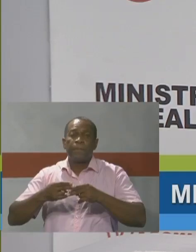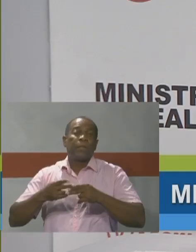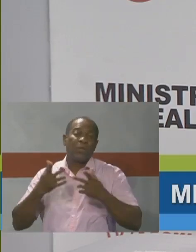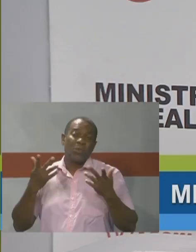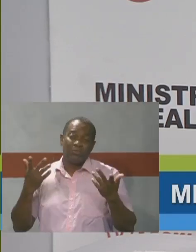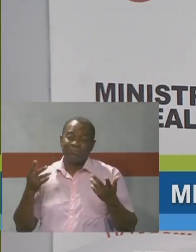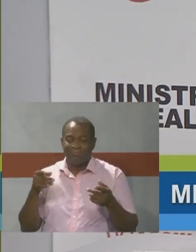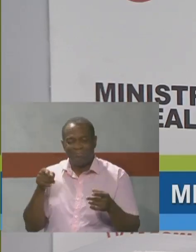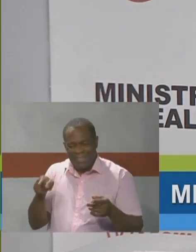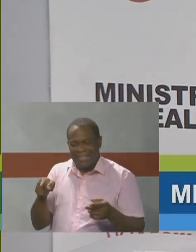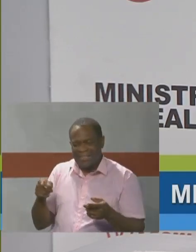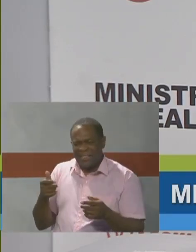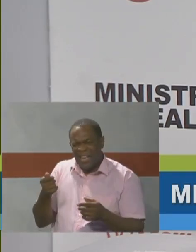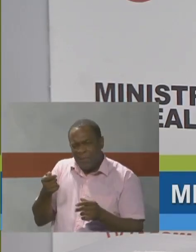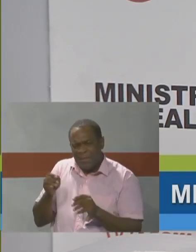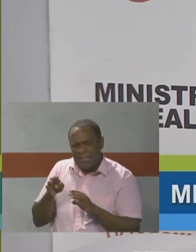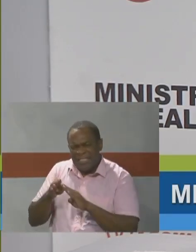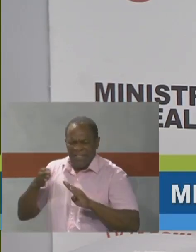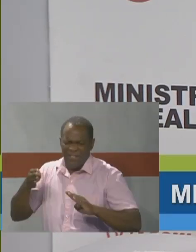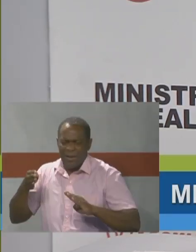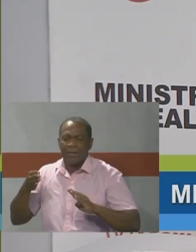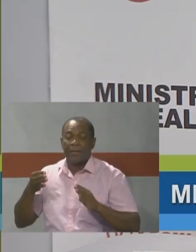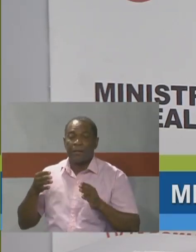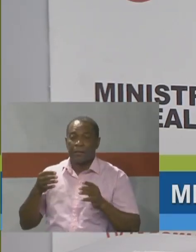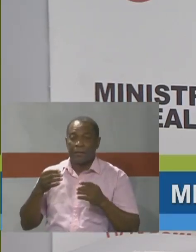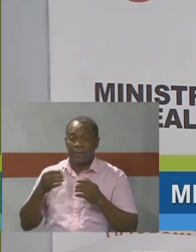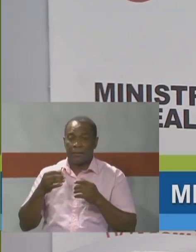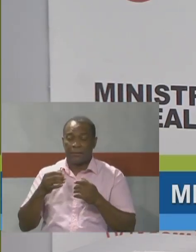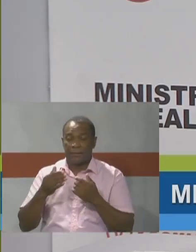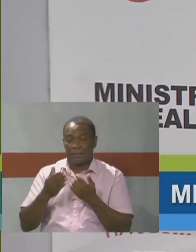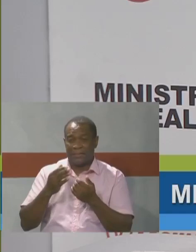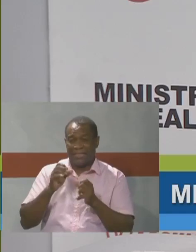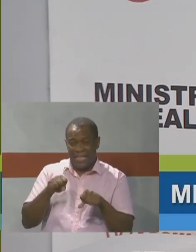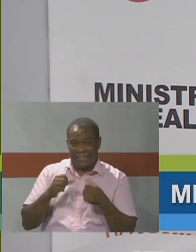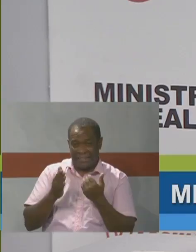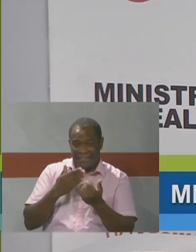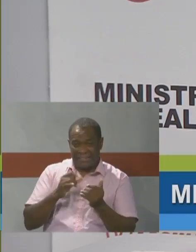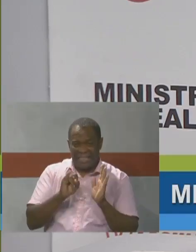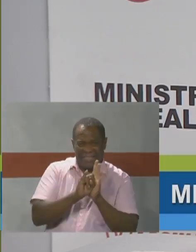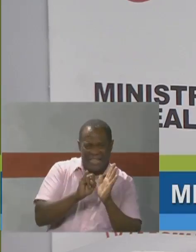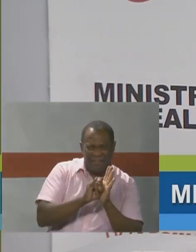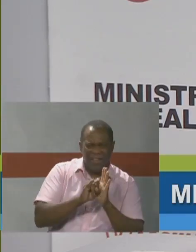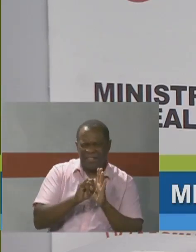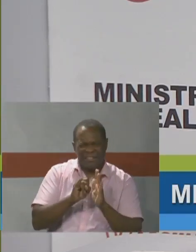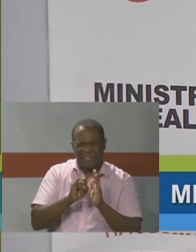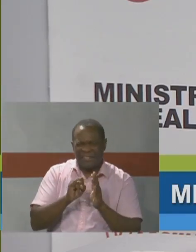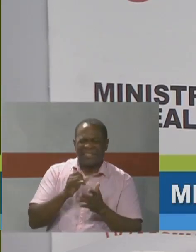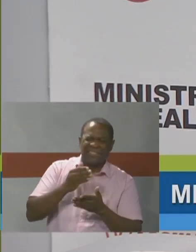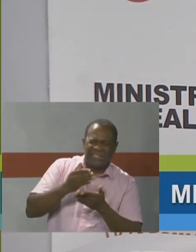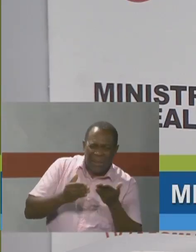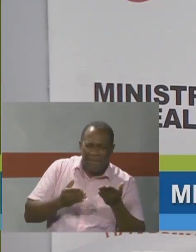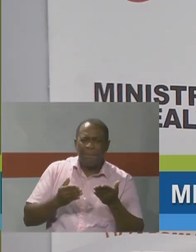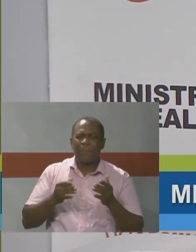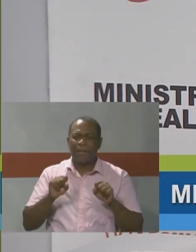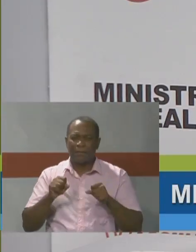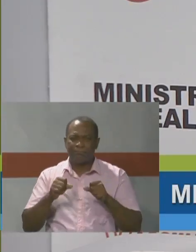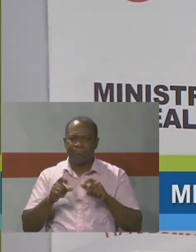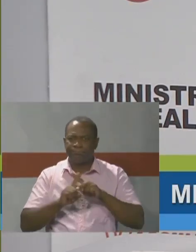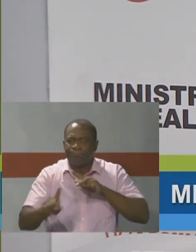detection from sequencing, that we have to be very vigilant in terms of our masking and